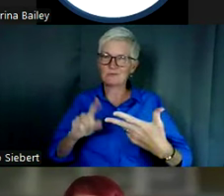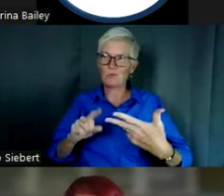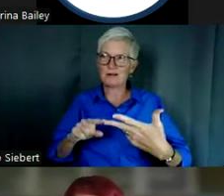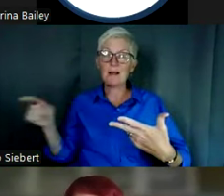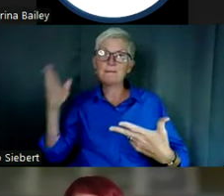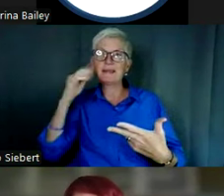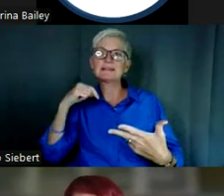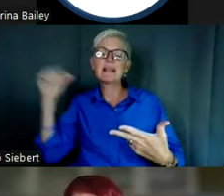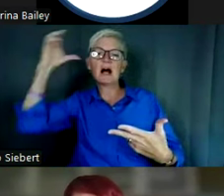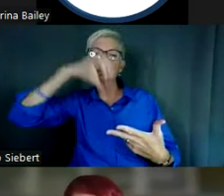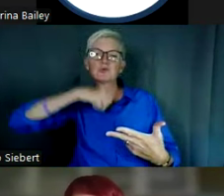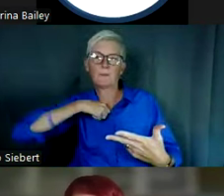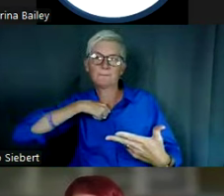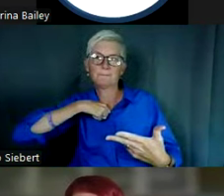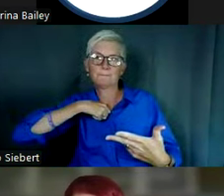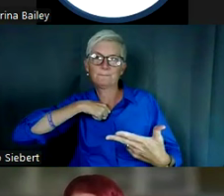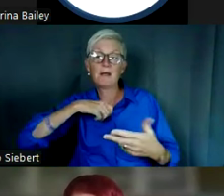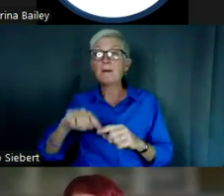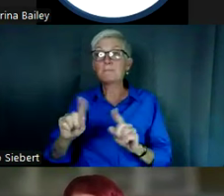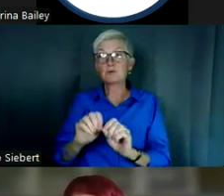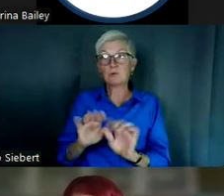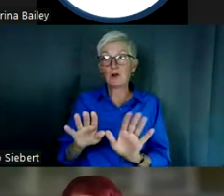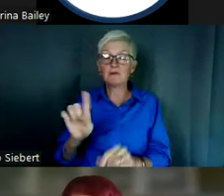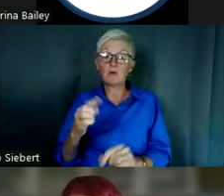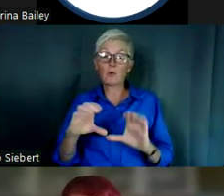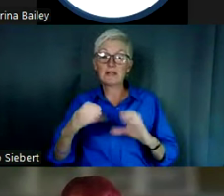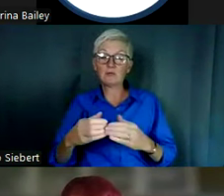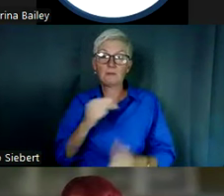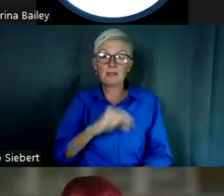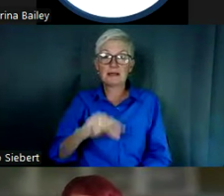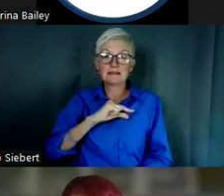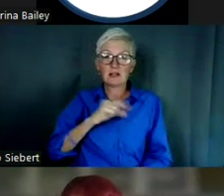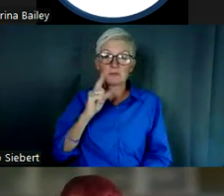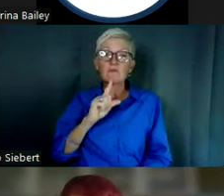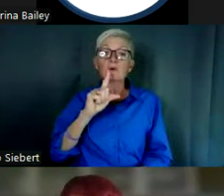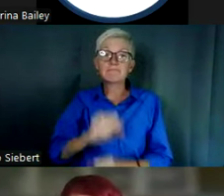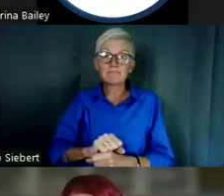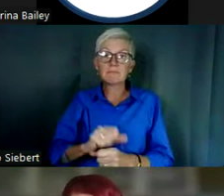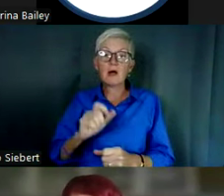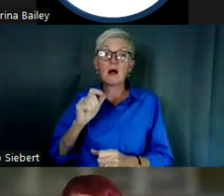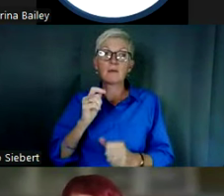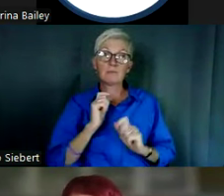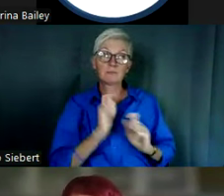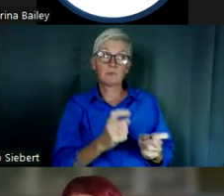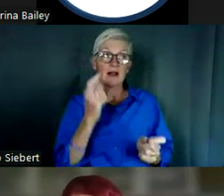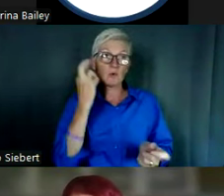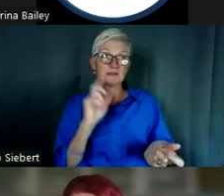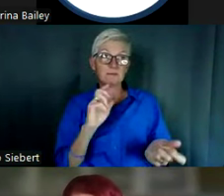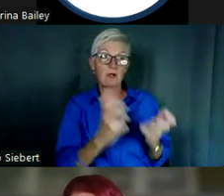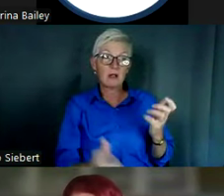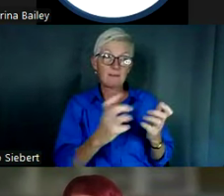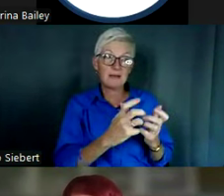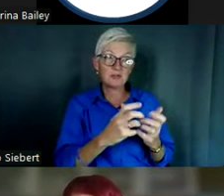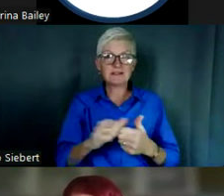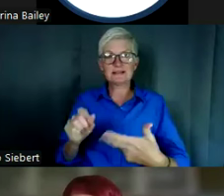as. To clarify, however, the only group that is eligible for an actual accommodation under the ADA is that